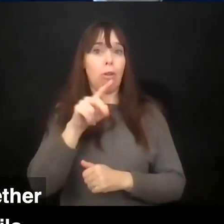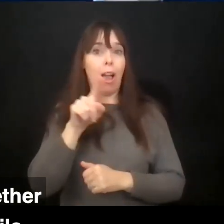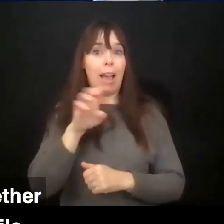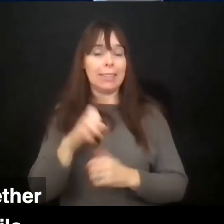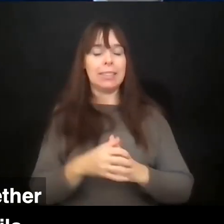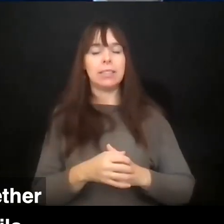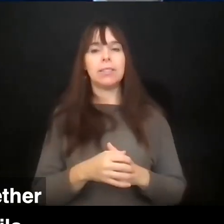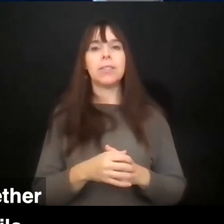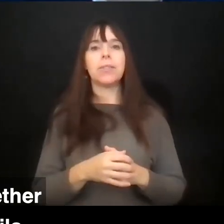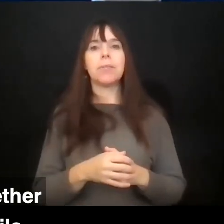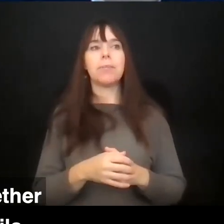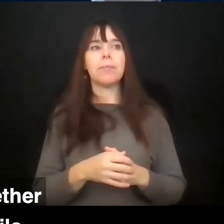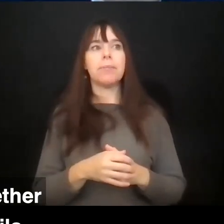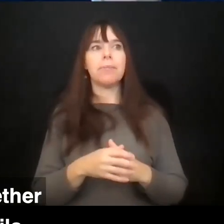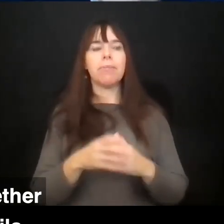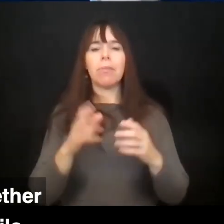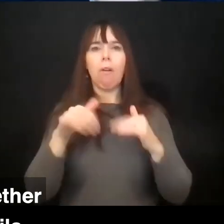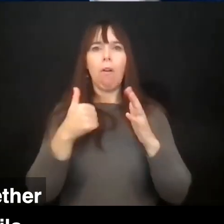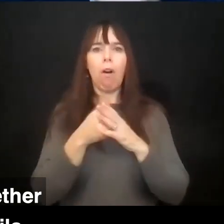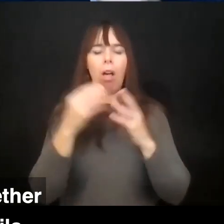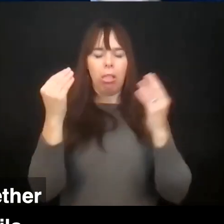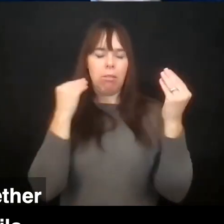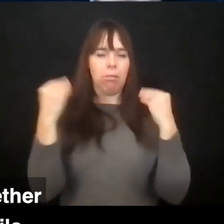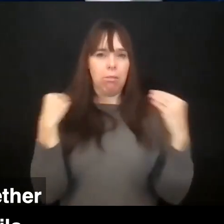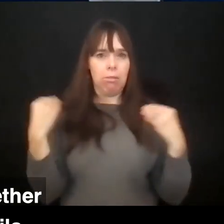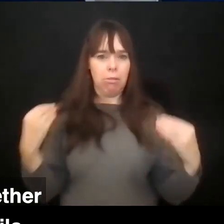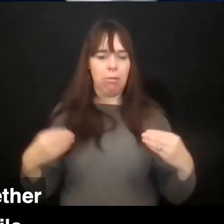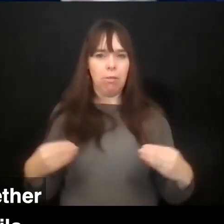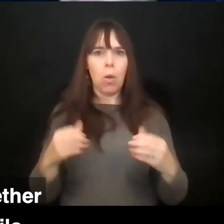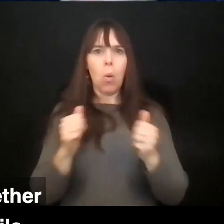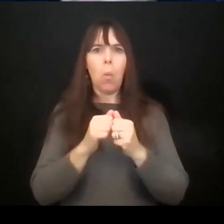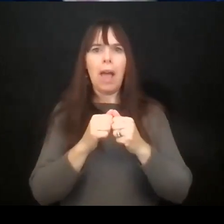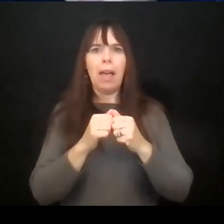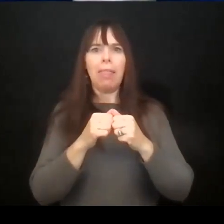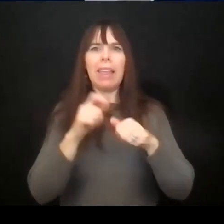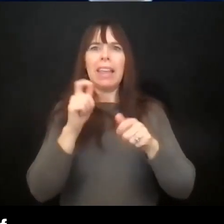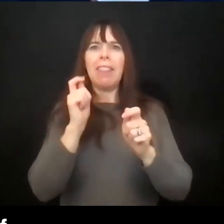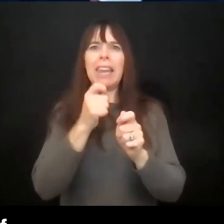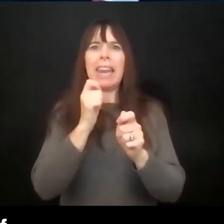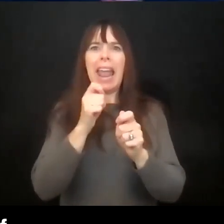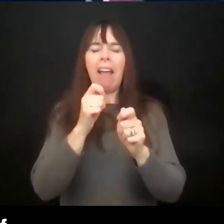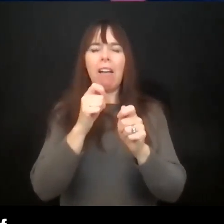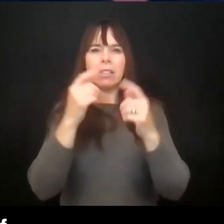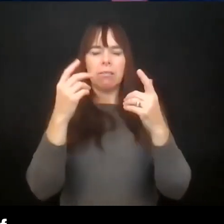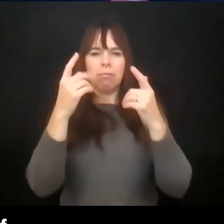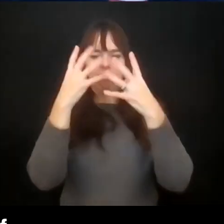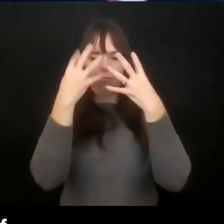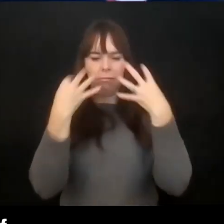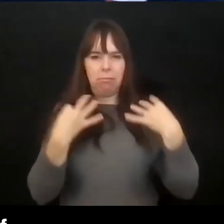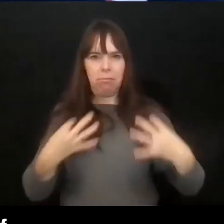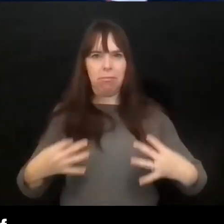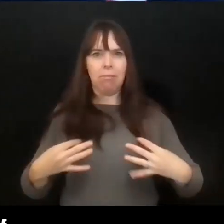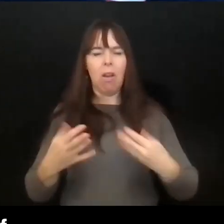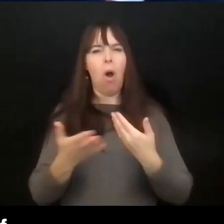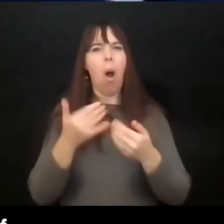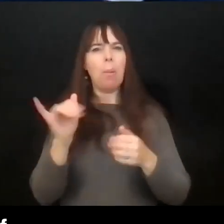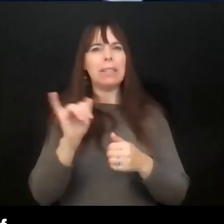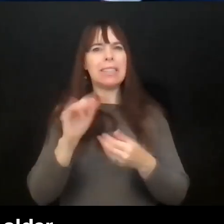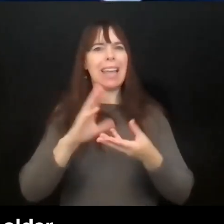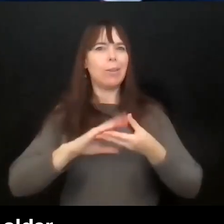has put them together with these bronze nails. It's sort of a story